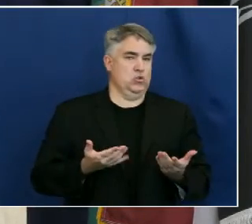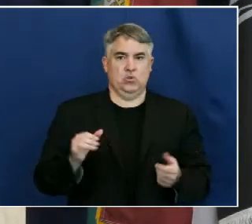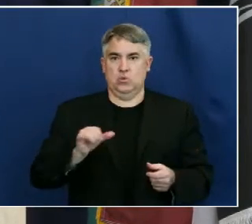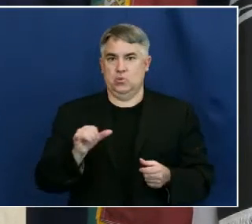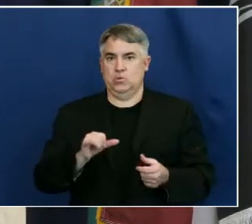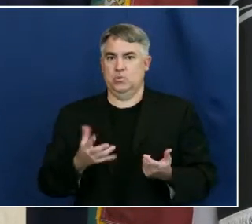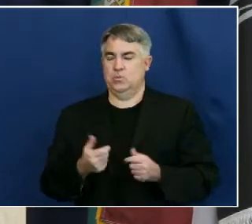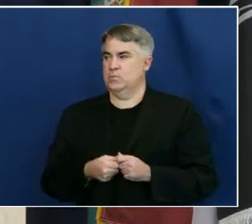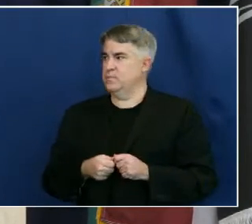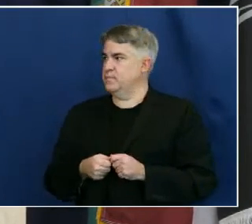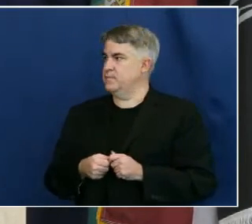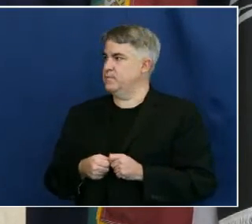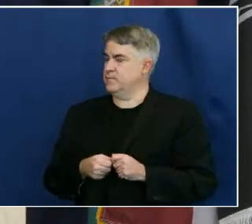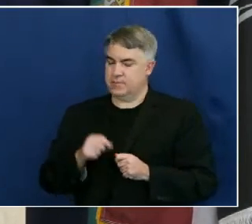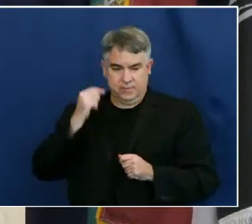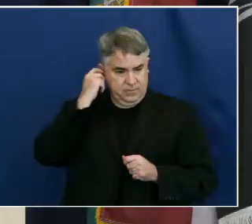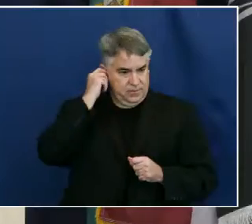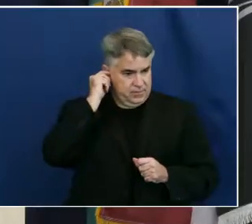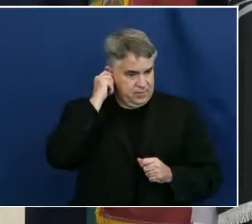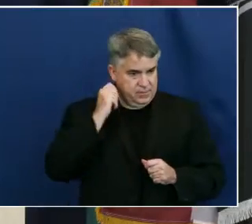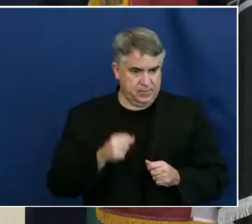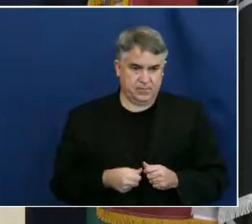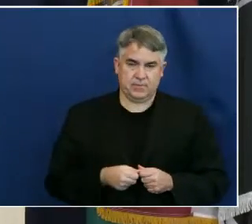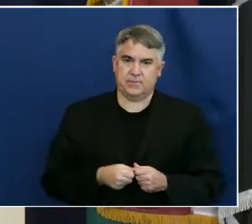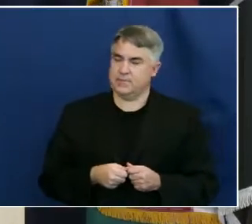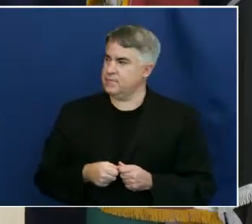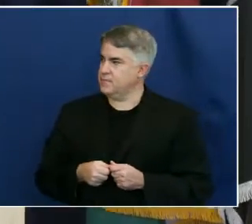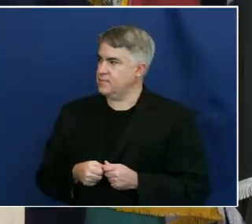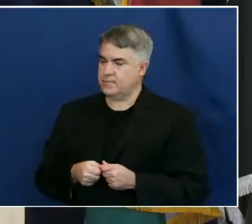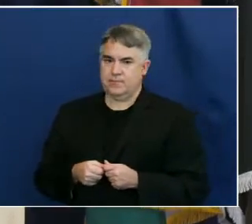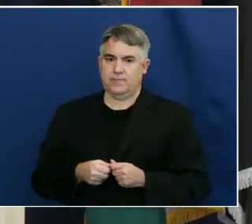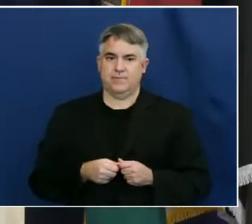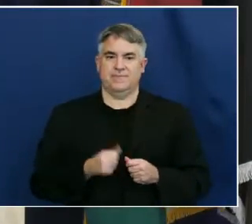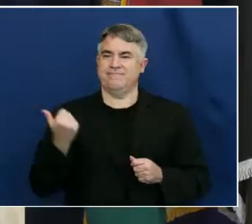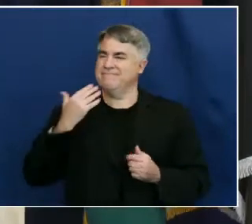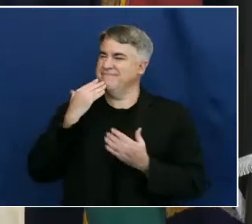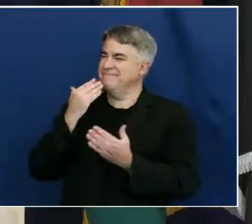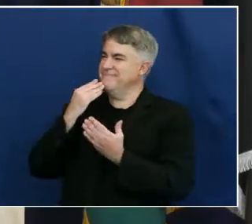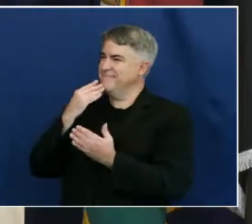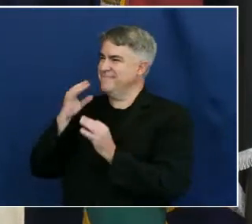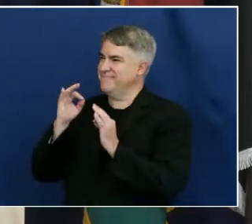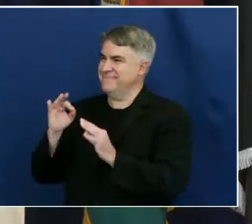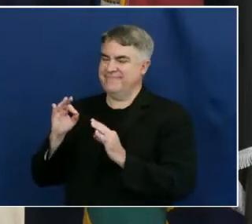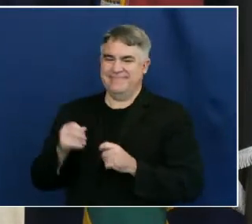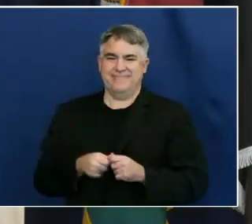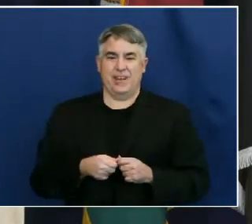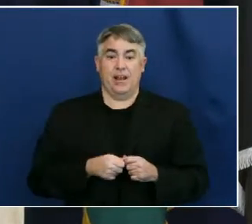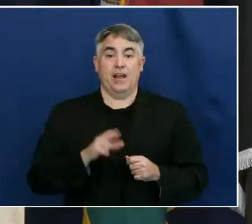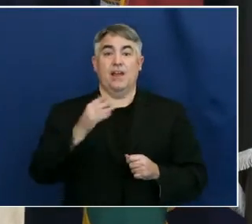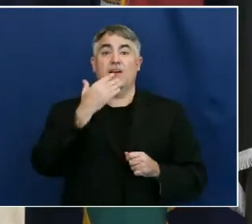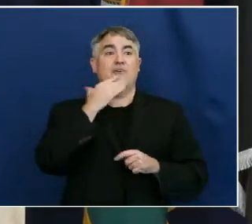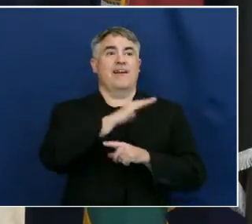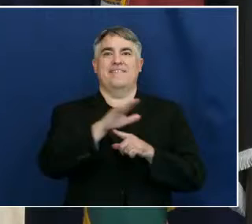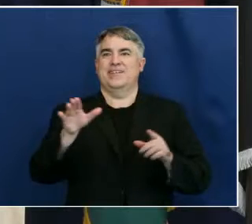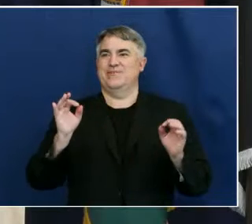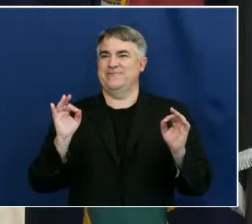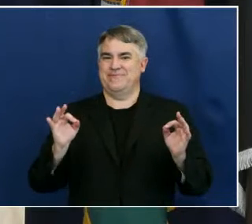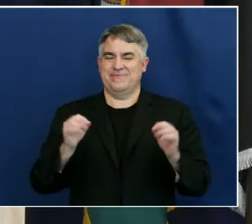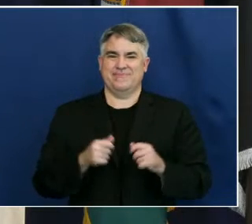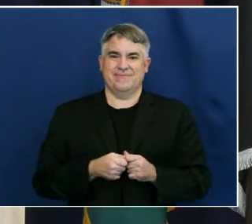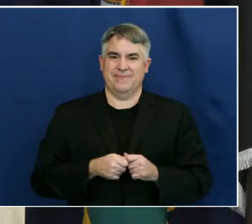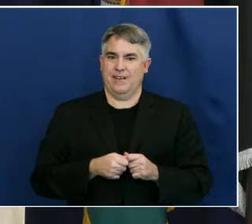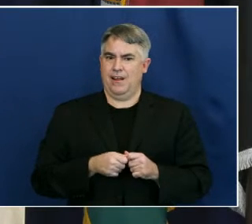Thank you, Chair Fletcher. Good afternoon, everyone. Just a